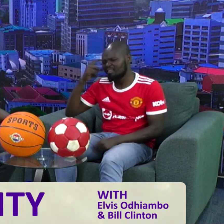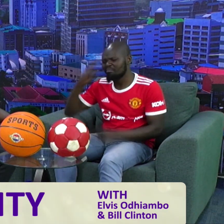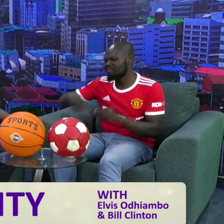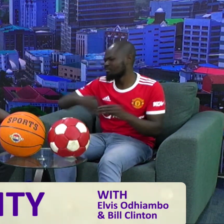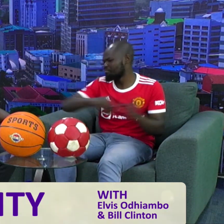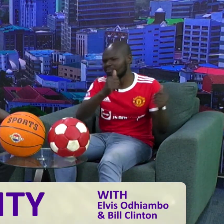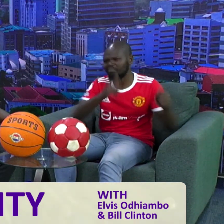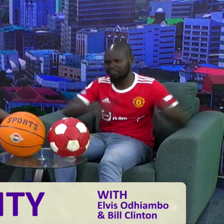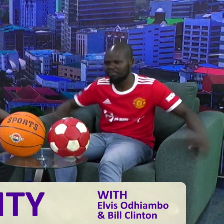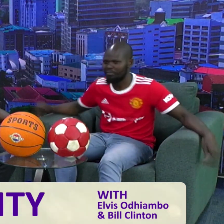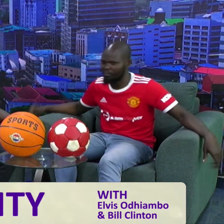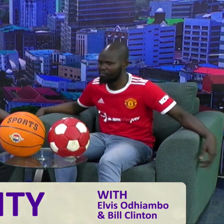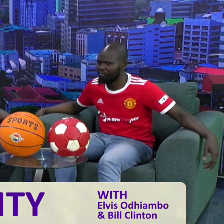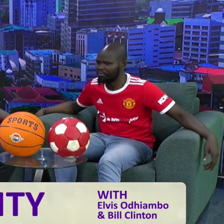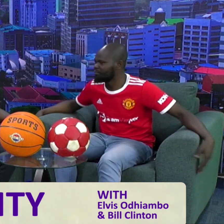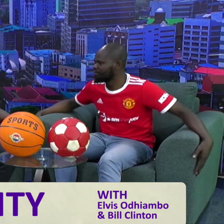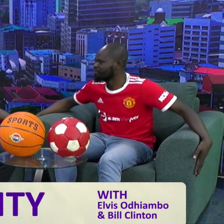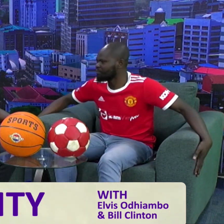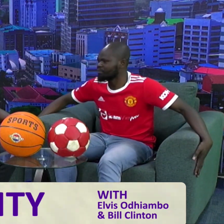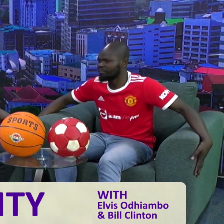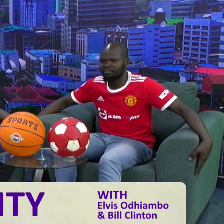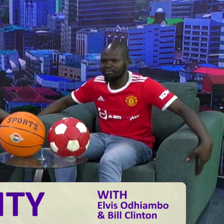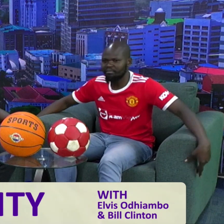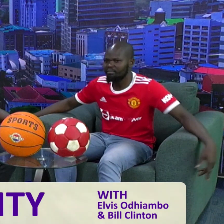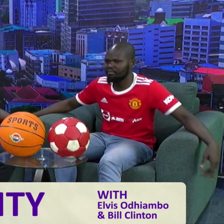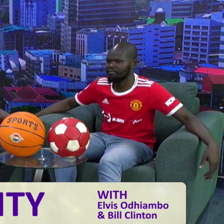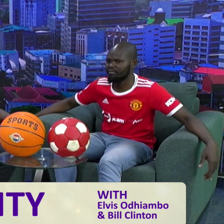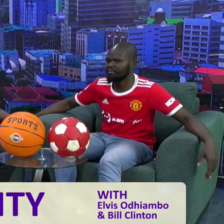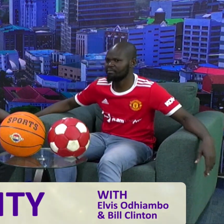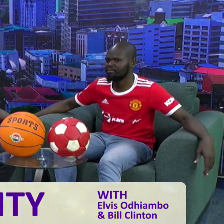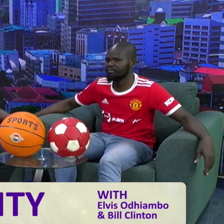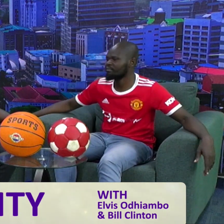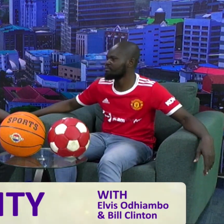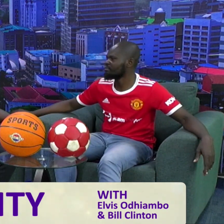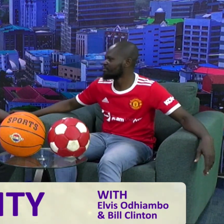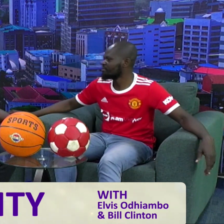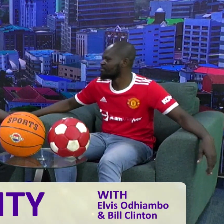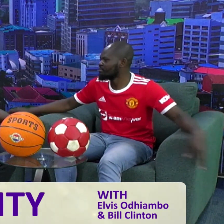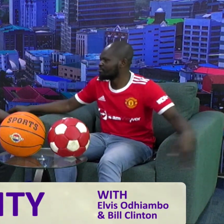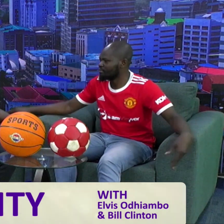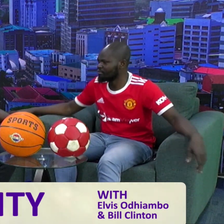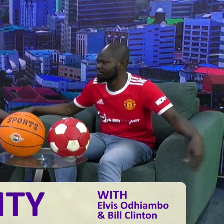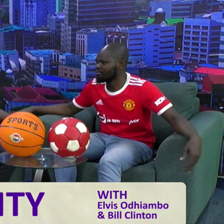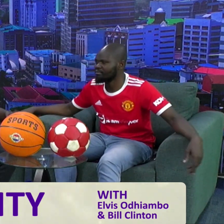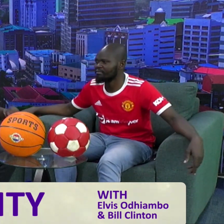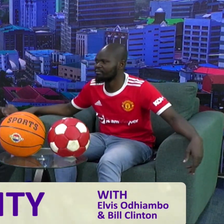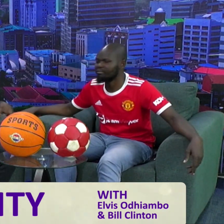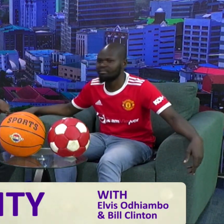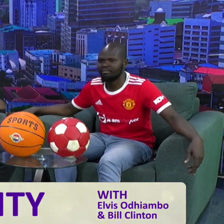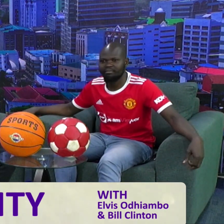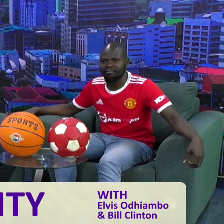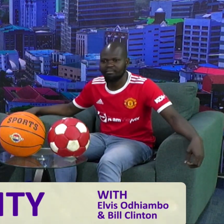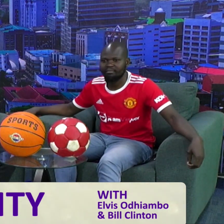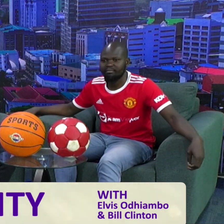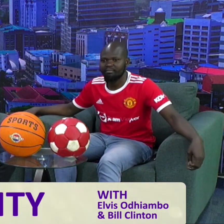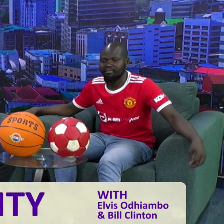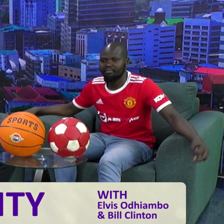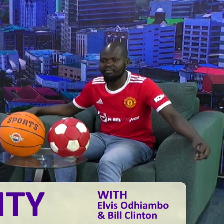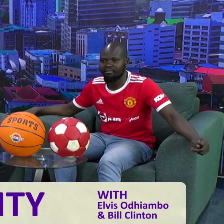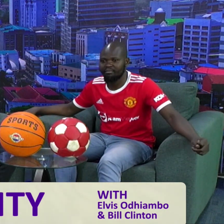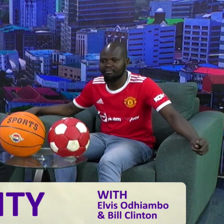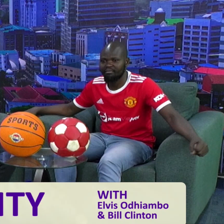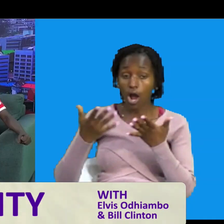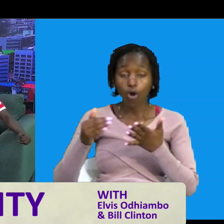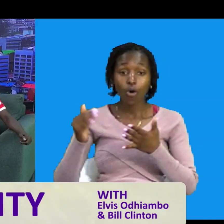back to, it won't allow to be thrashed, so that it can go back to number 4, number 5, number 6. Well, we'll be looking to see how Moranga will play against